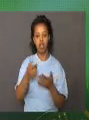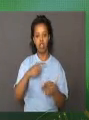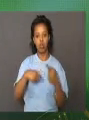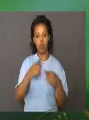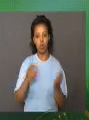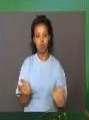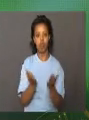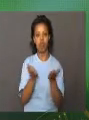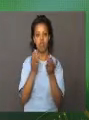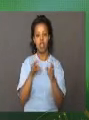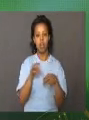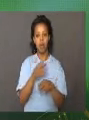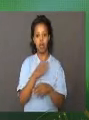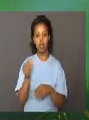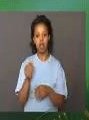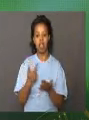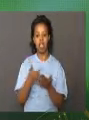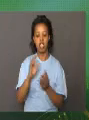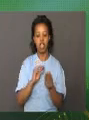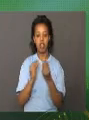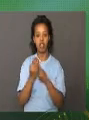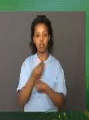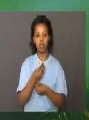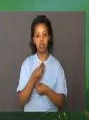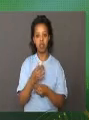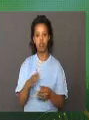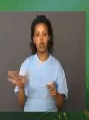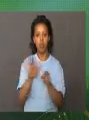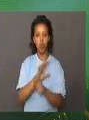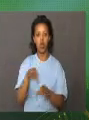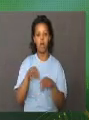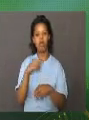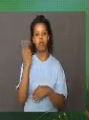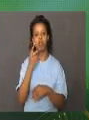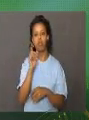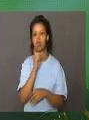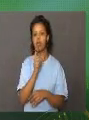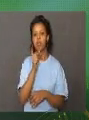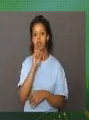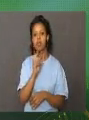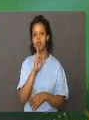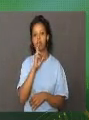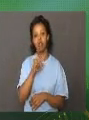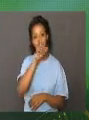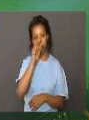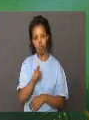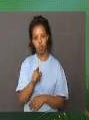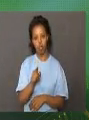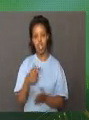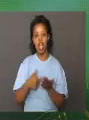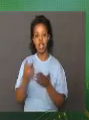and control the level of treatment obtained? Once you determine the